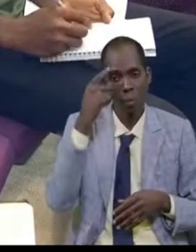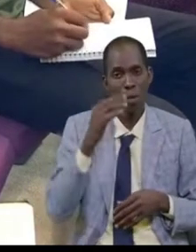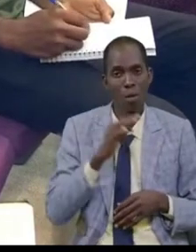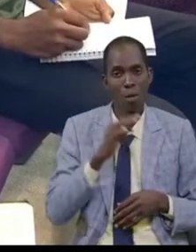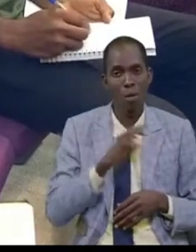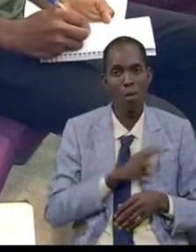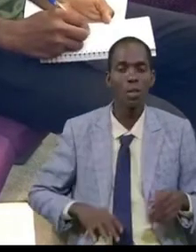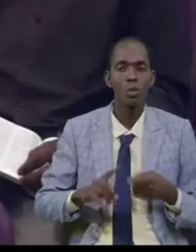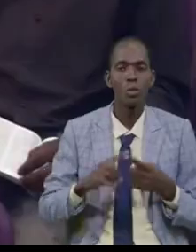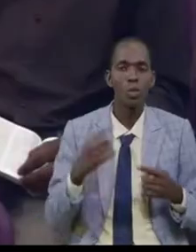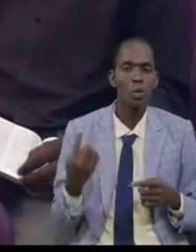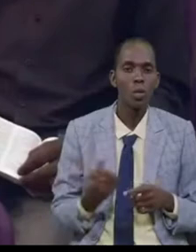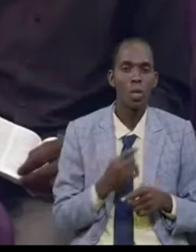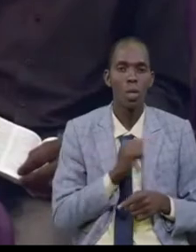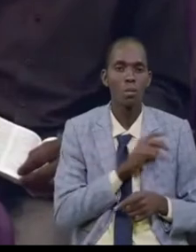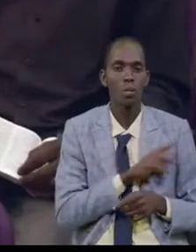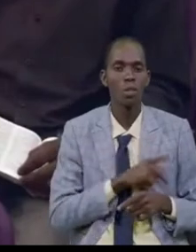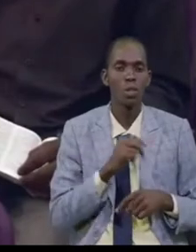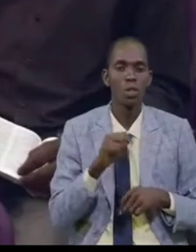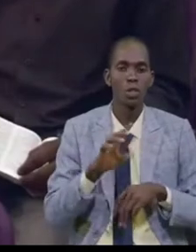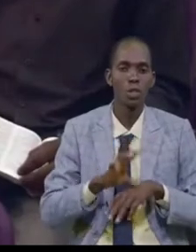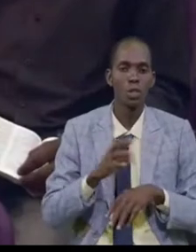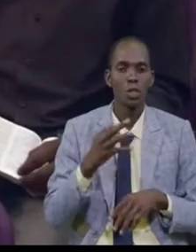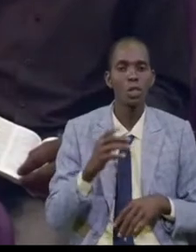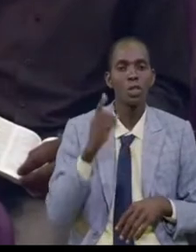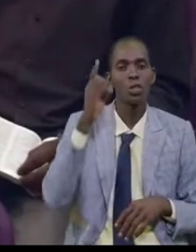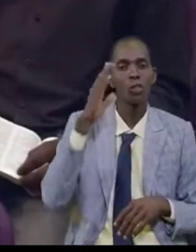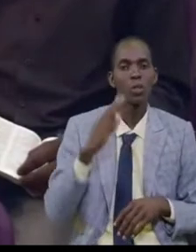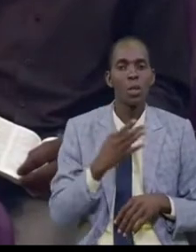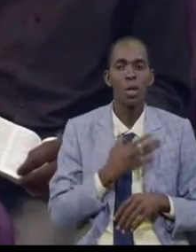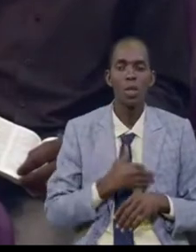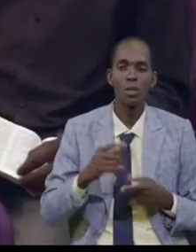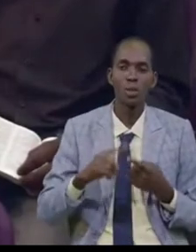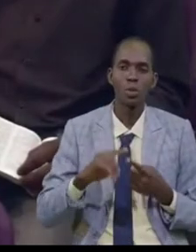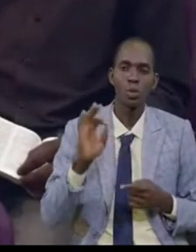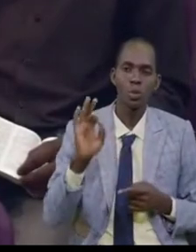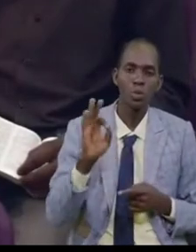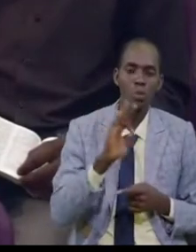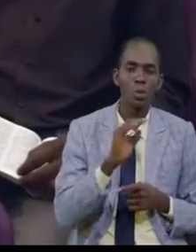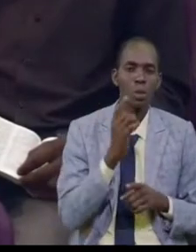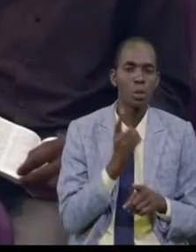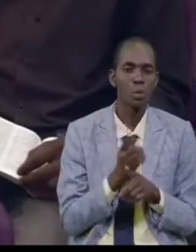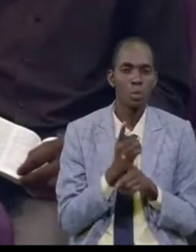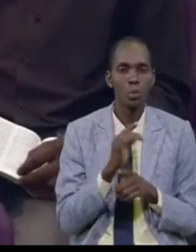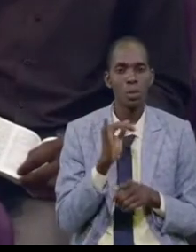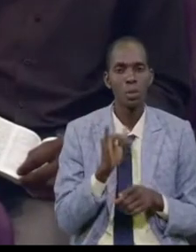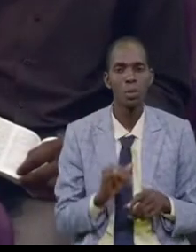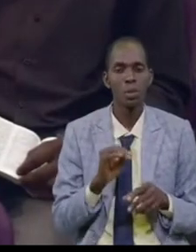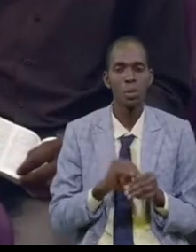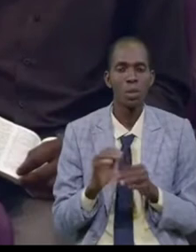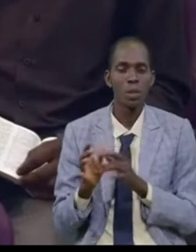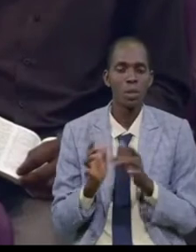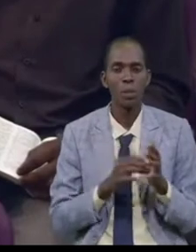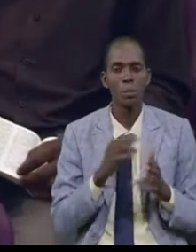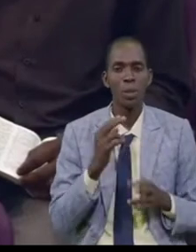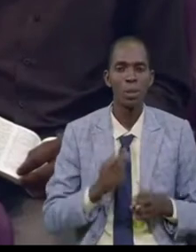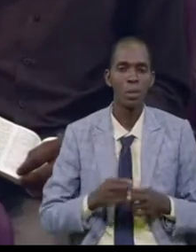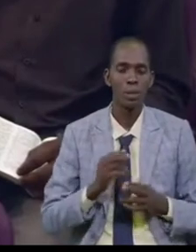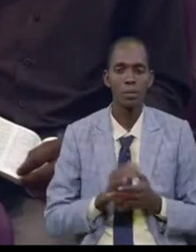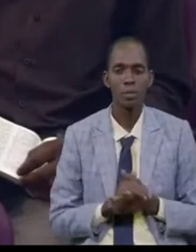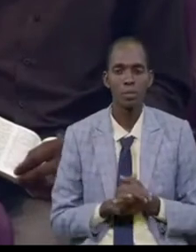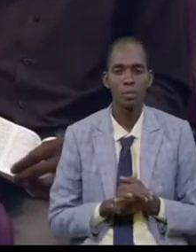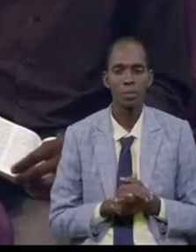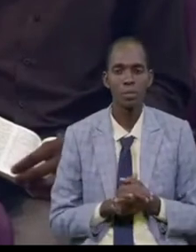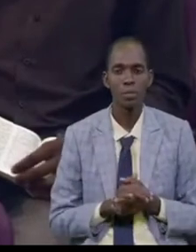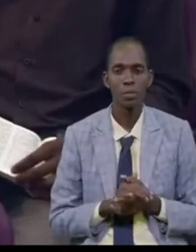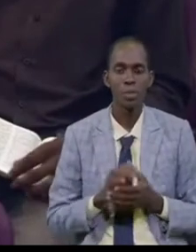always appreciate the church of God and minister to them appropriately in Jesus' name.